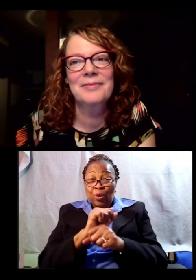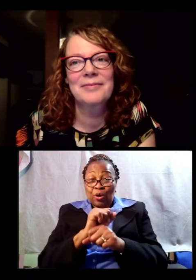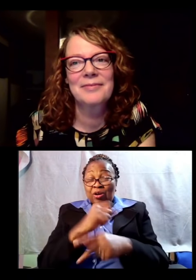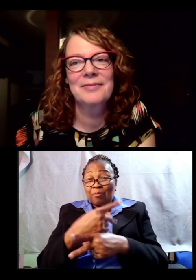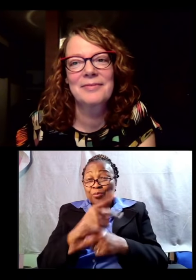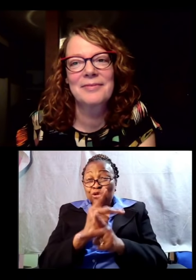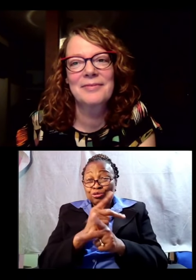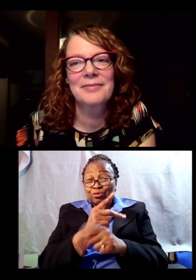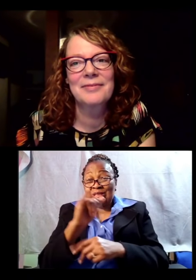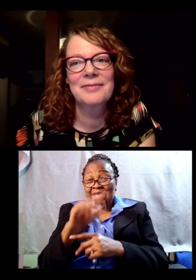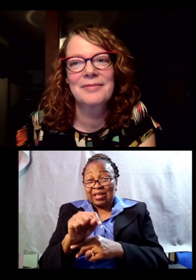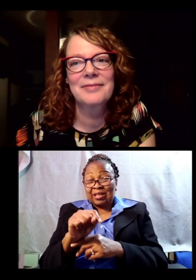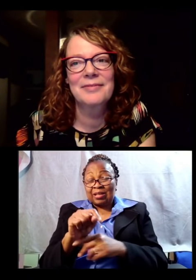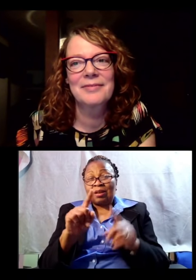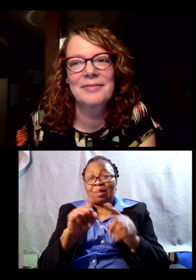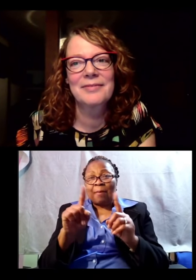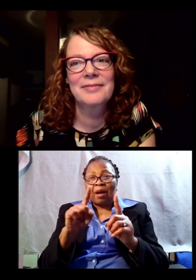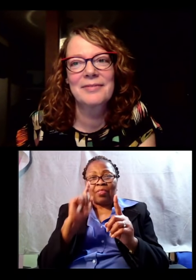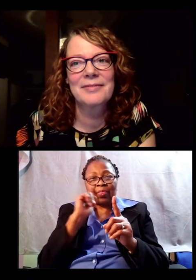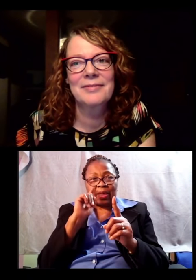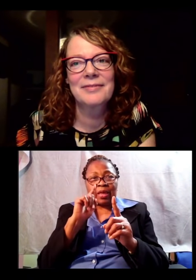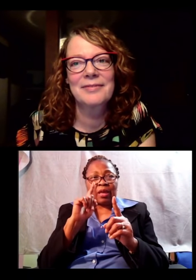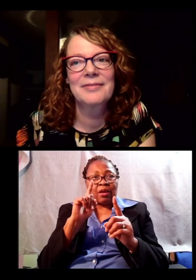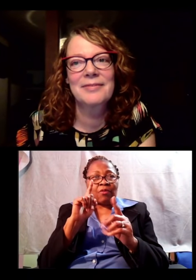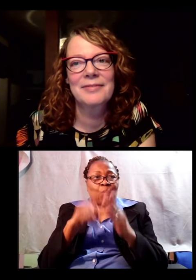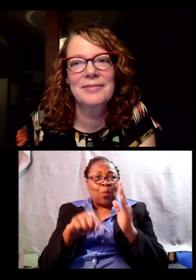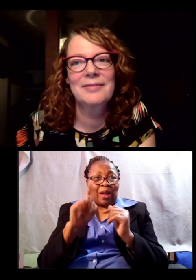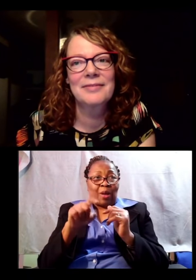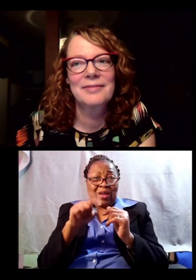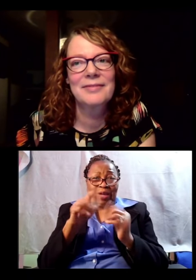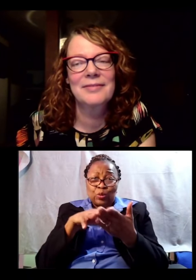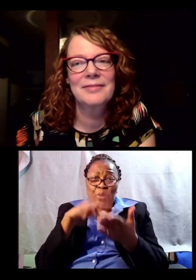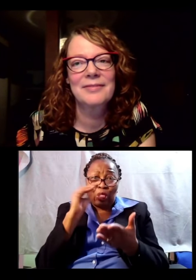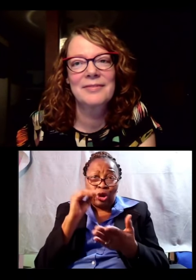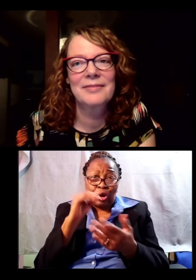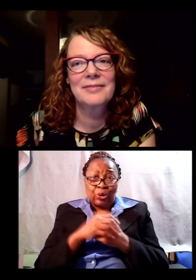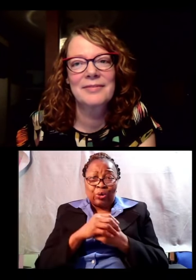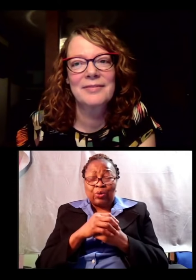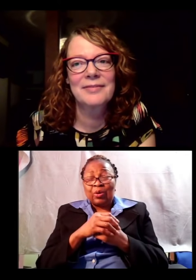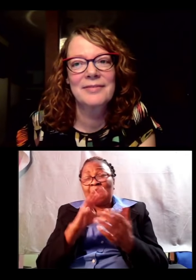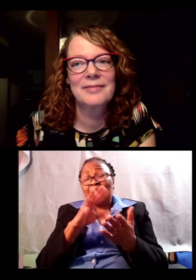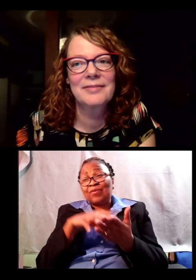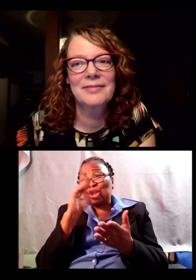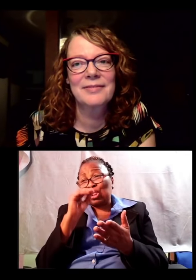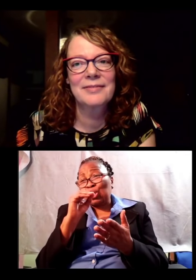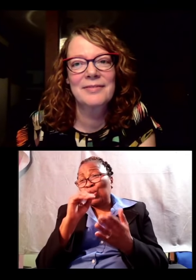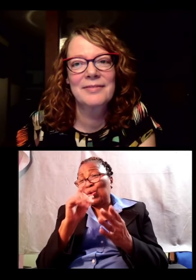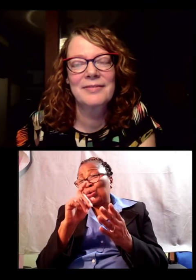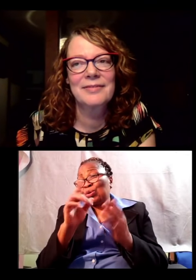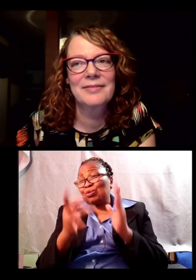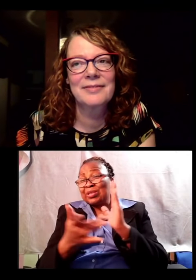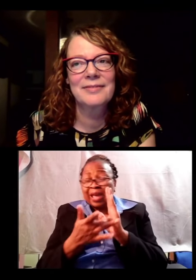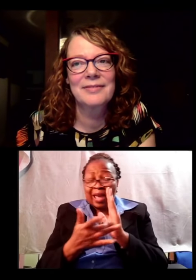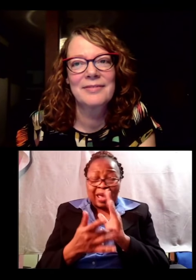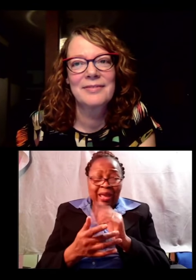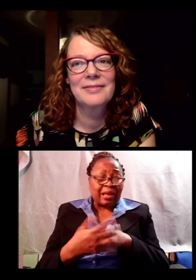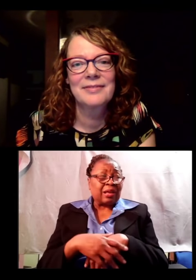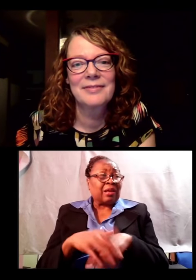But think of all the things I would have to learn. I would have to learn a lot of tech. I would have to learn,